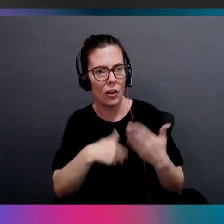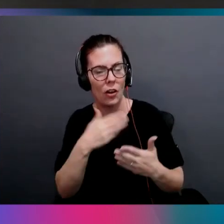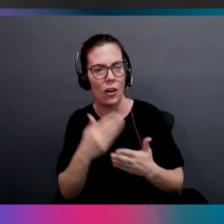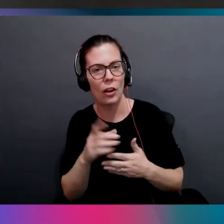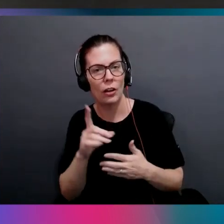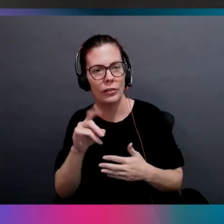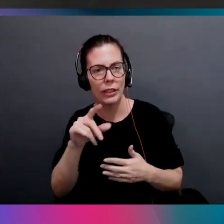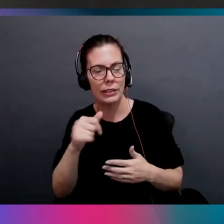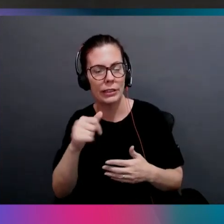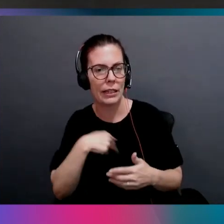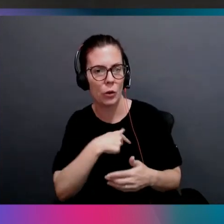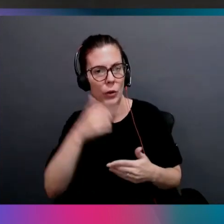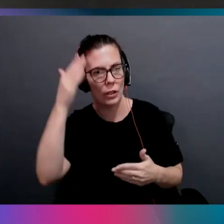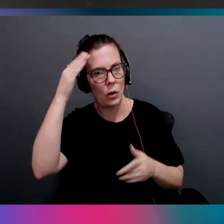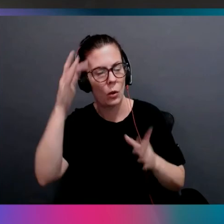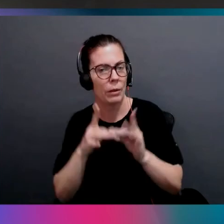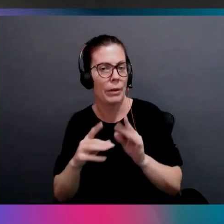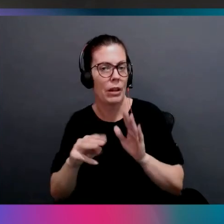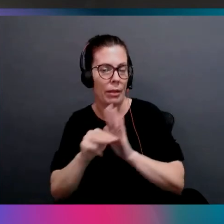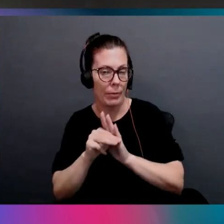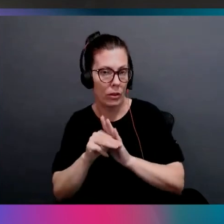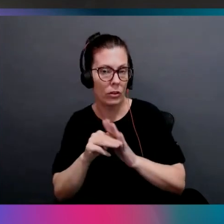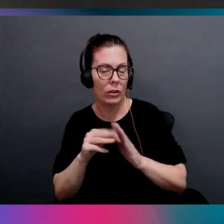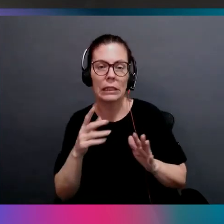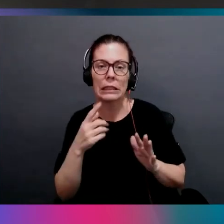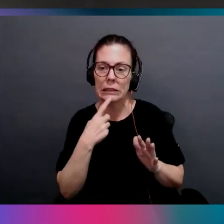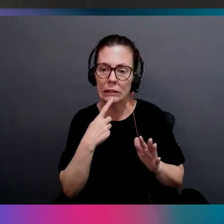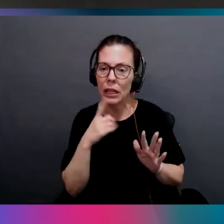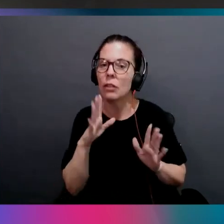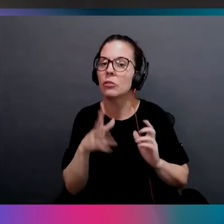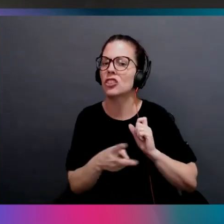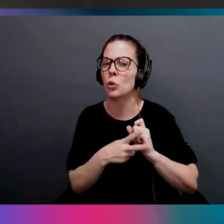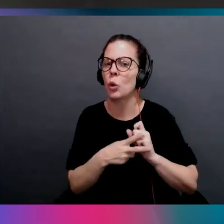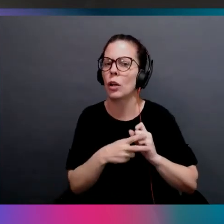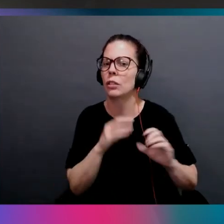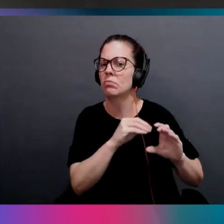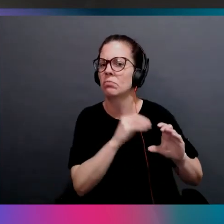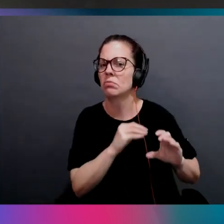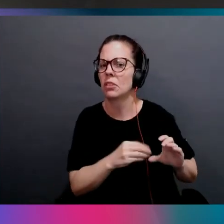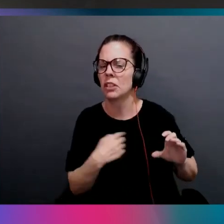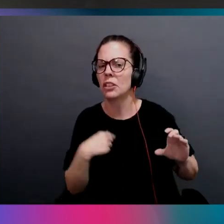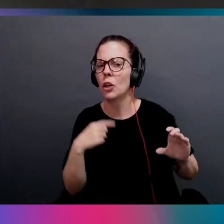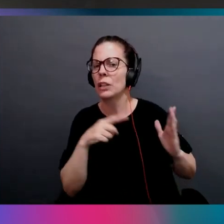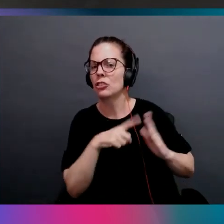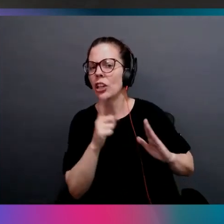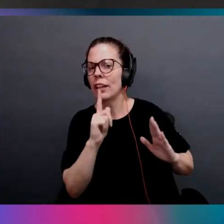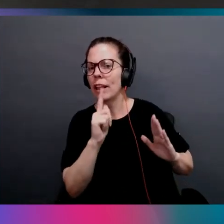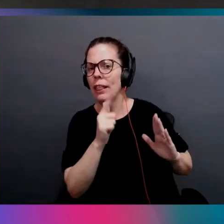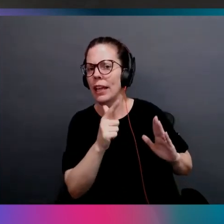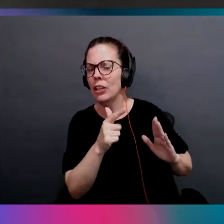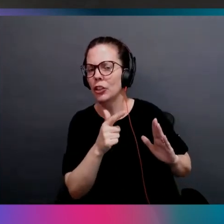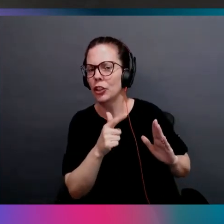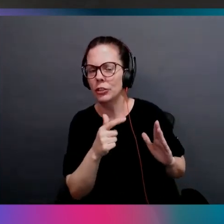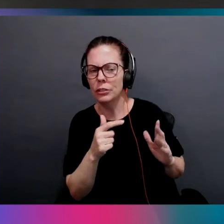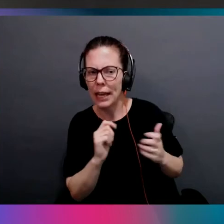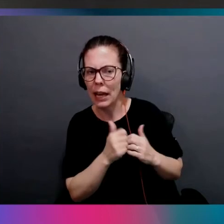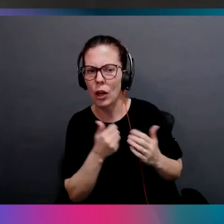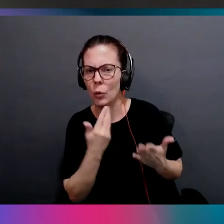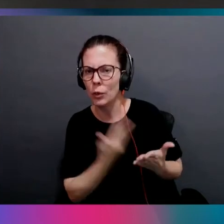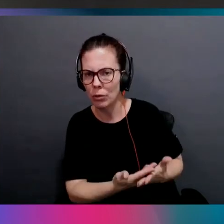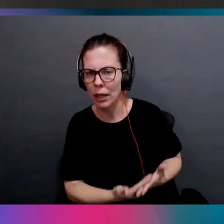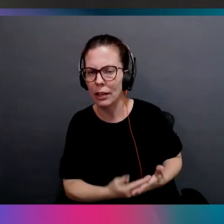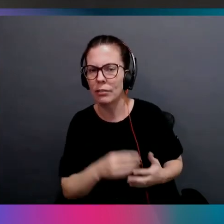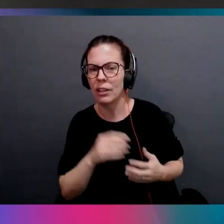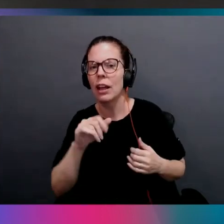the model and saying store that away so we can check it later to see how did we get here. So lineage